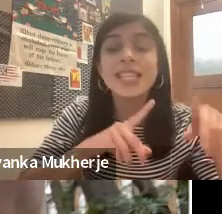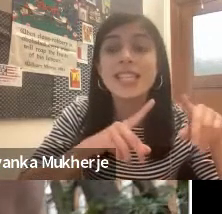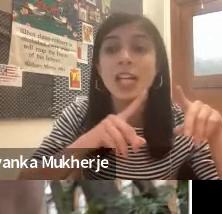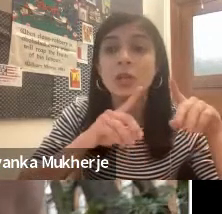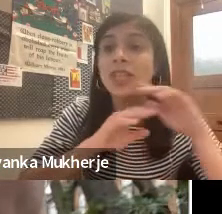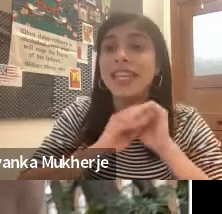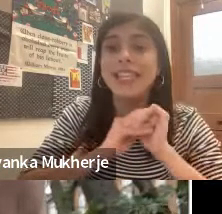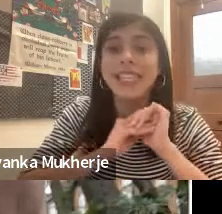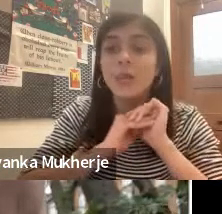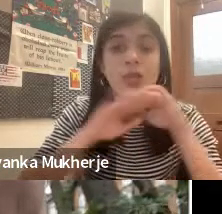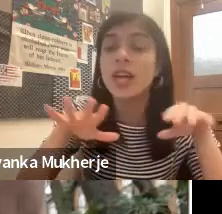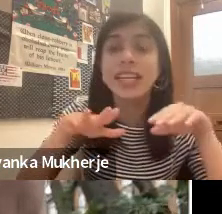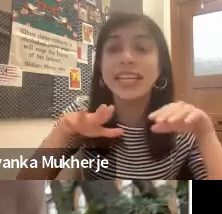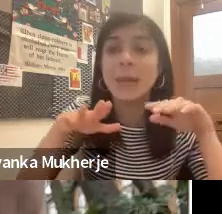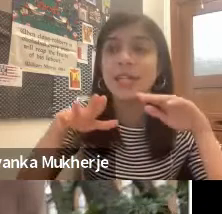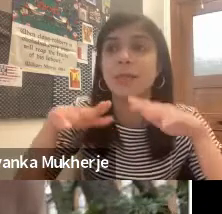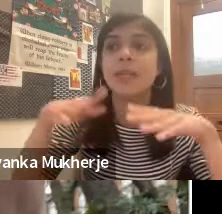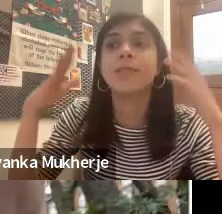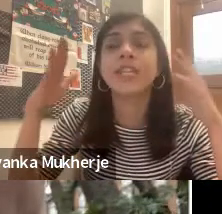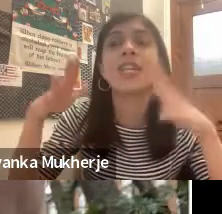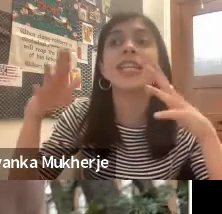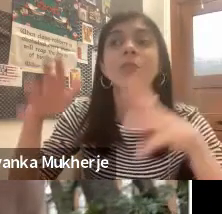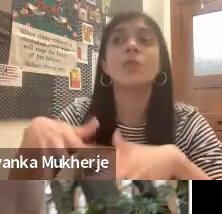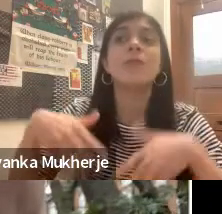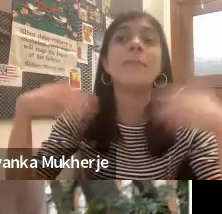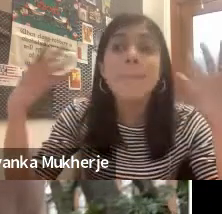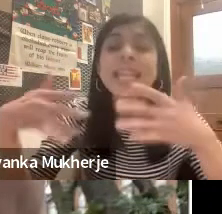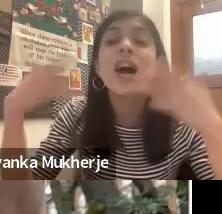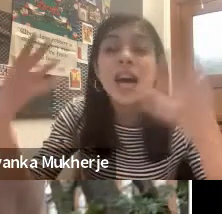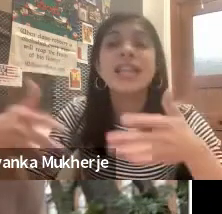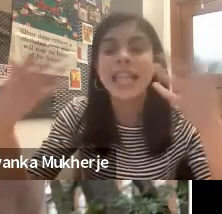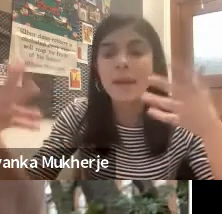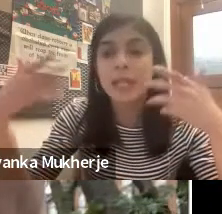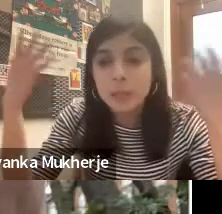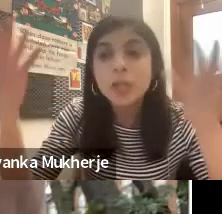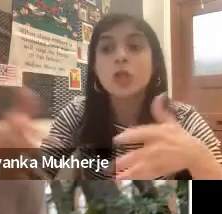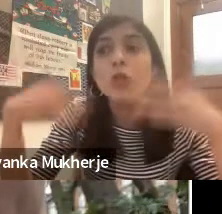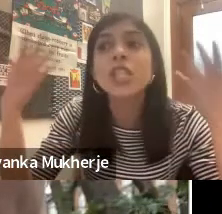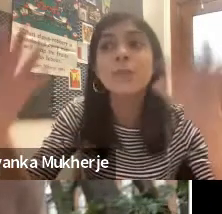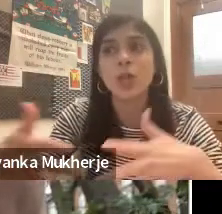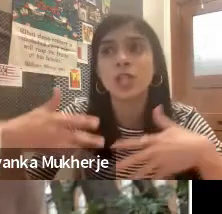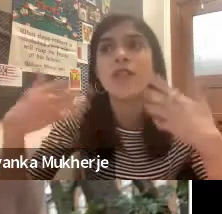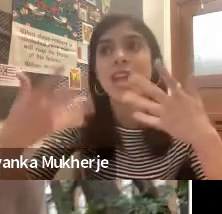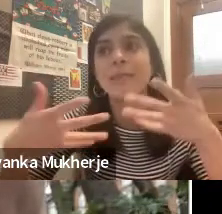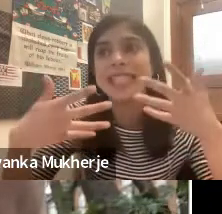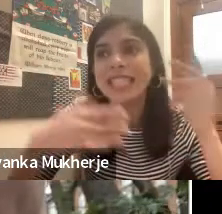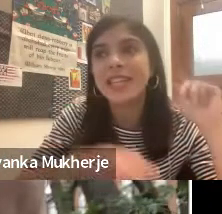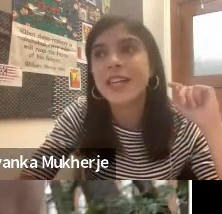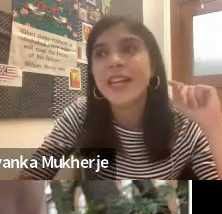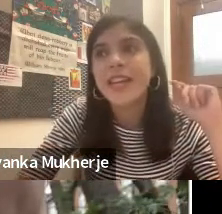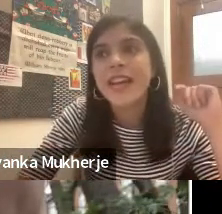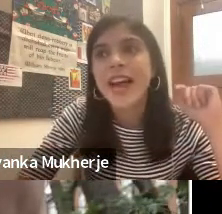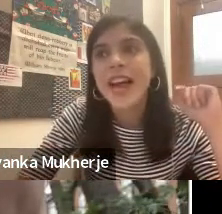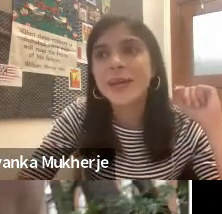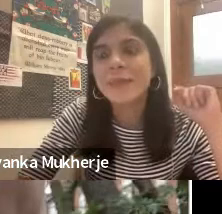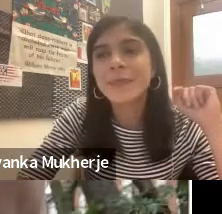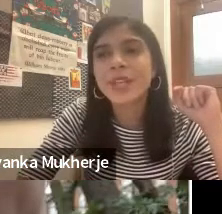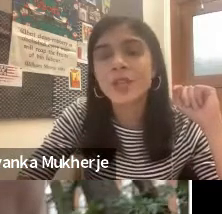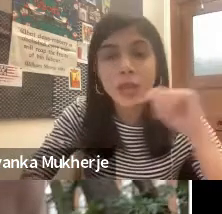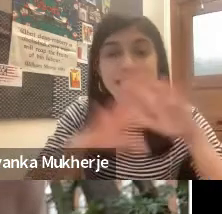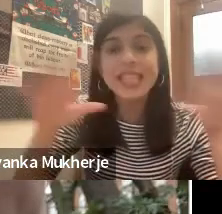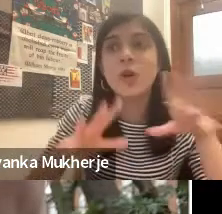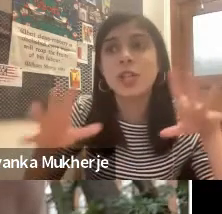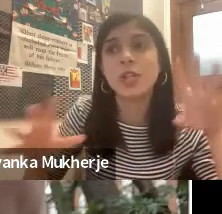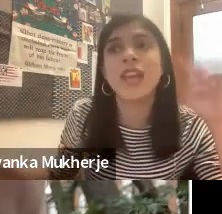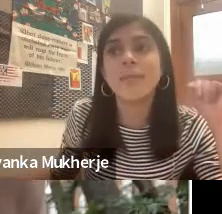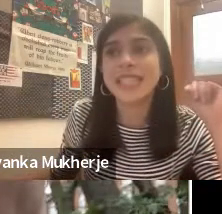However, the residents argued that the estate was not uninhabitable, but rather it was being made uninhabitable through this process of emptying.